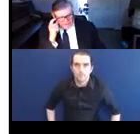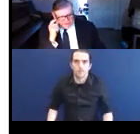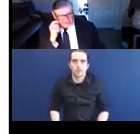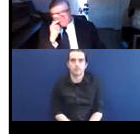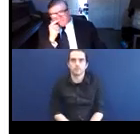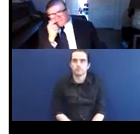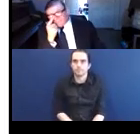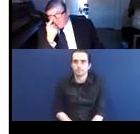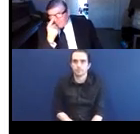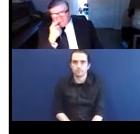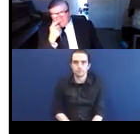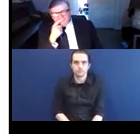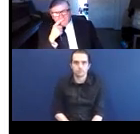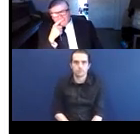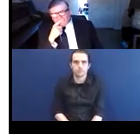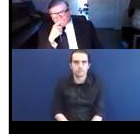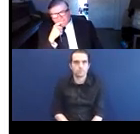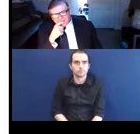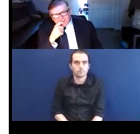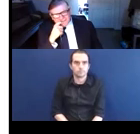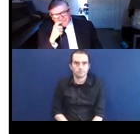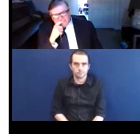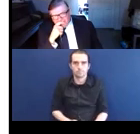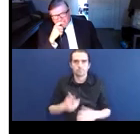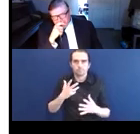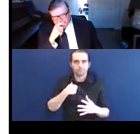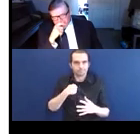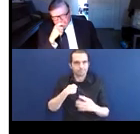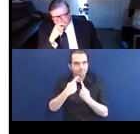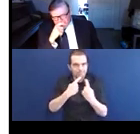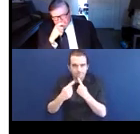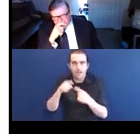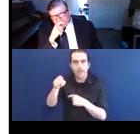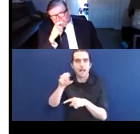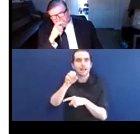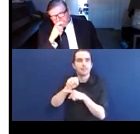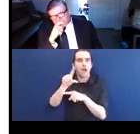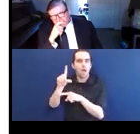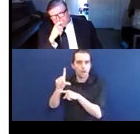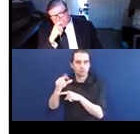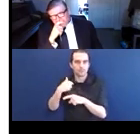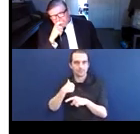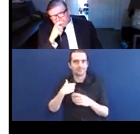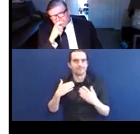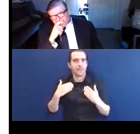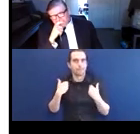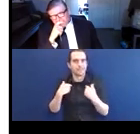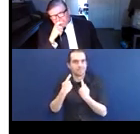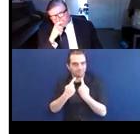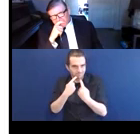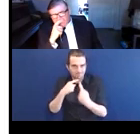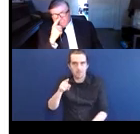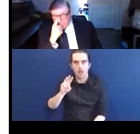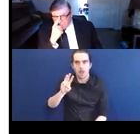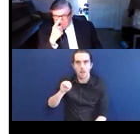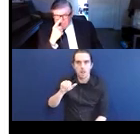employment in Sri Lanka, and she's going to contribute to our module on employment. And so the first question